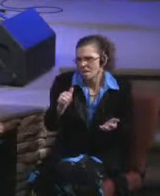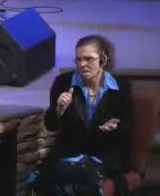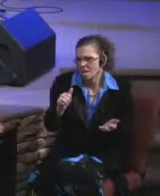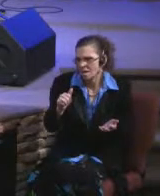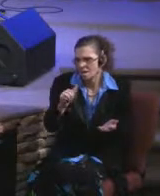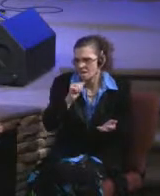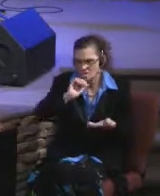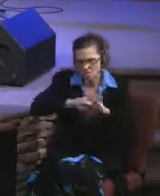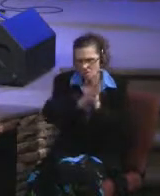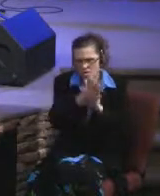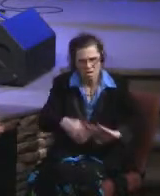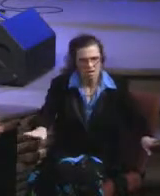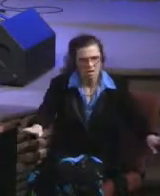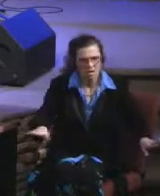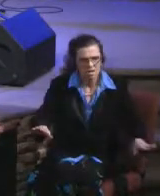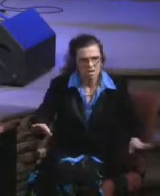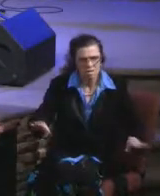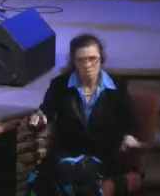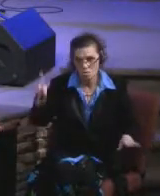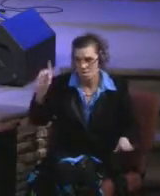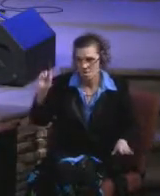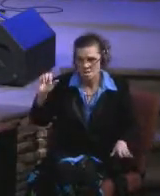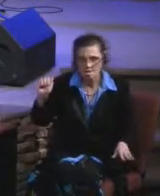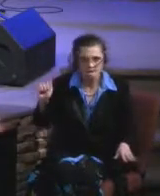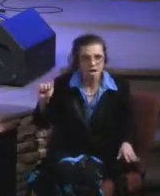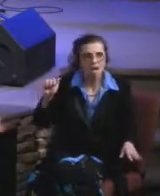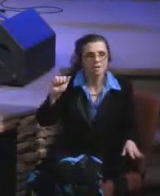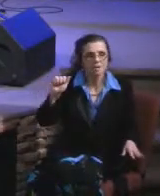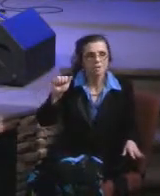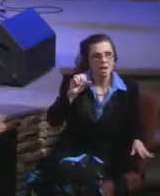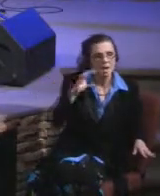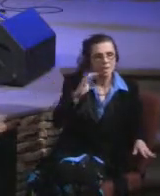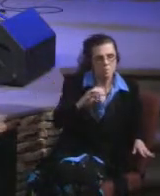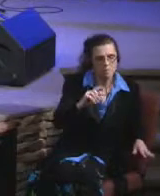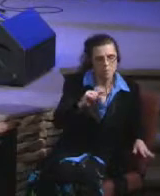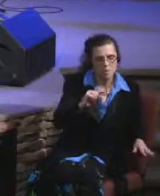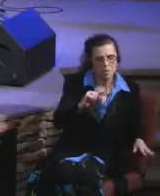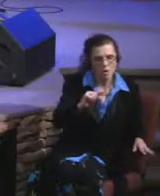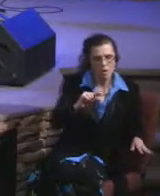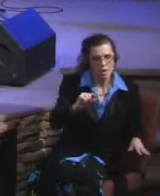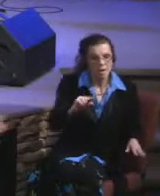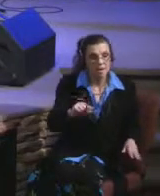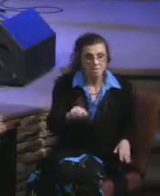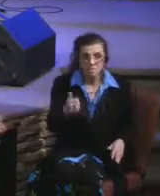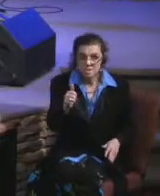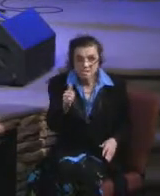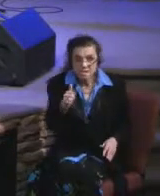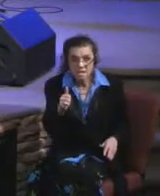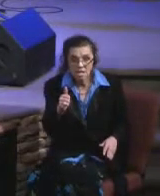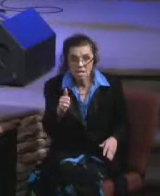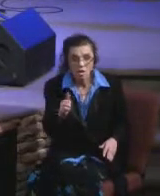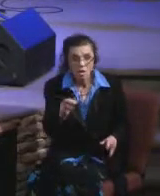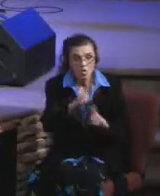He would not have destroyed Sodom and Gomorrah had there been 10 righteous people in it. He would have spared them.